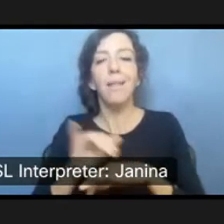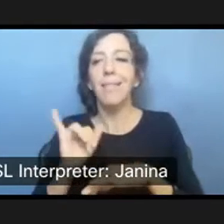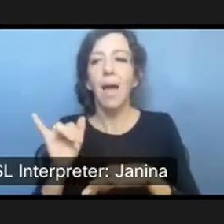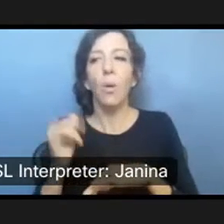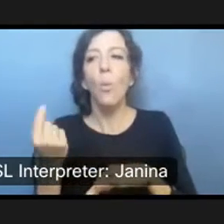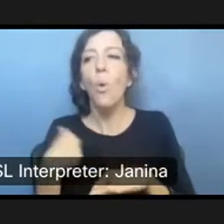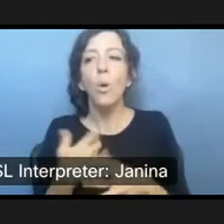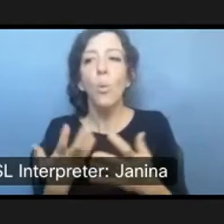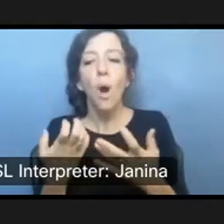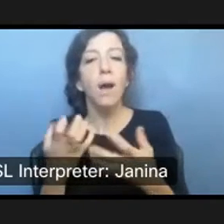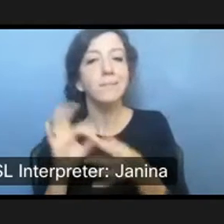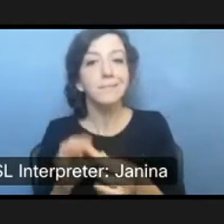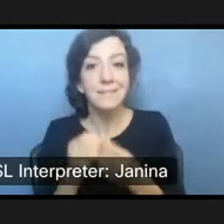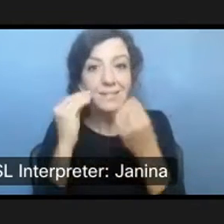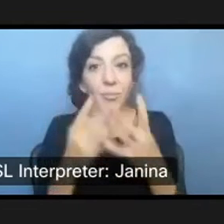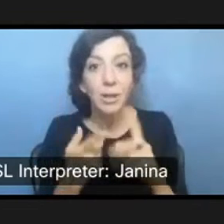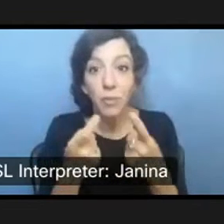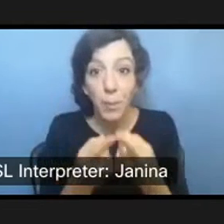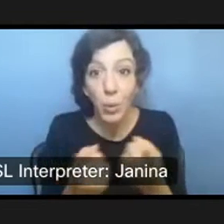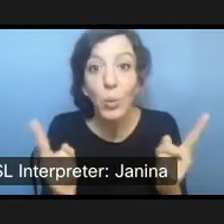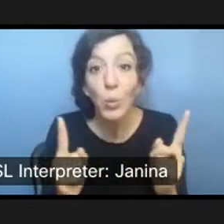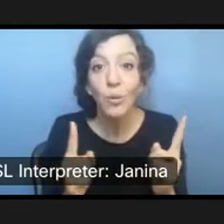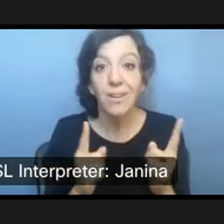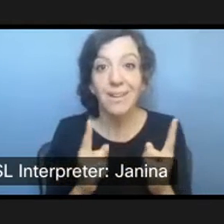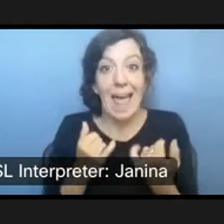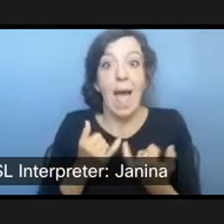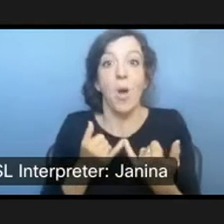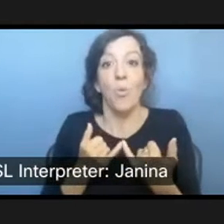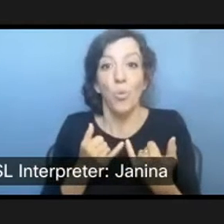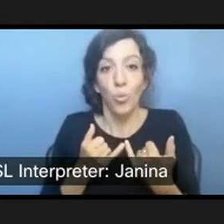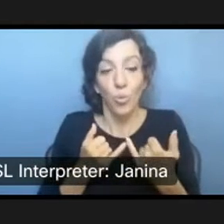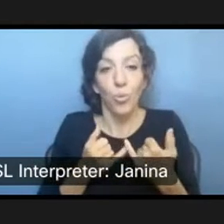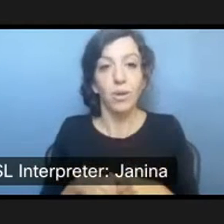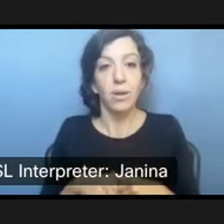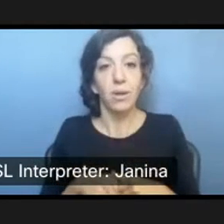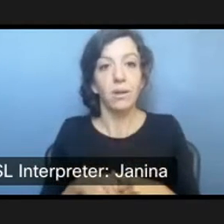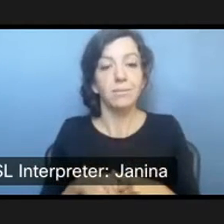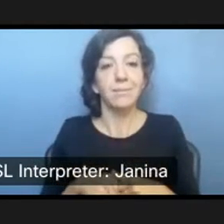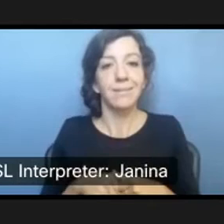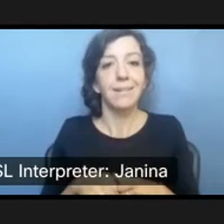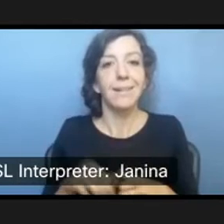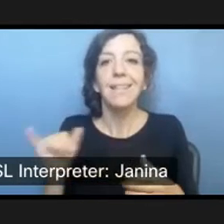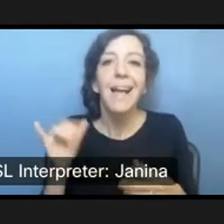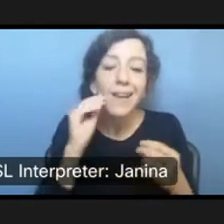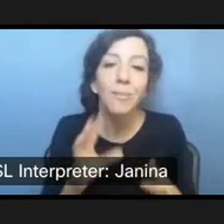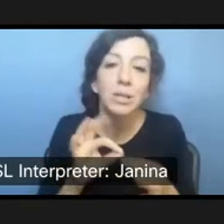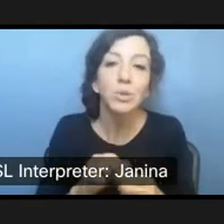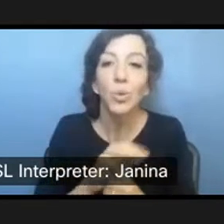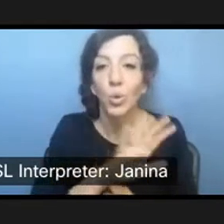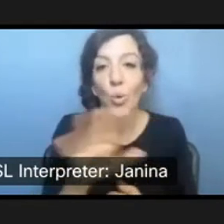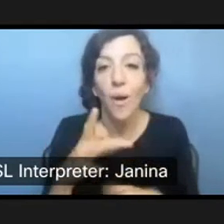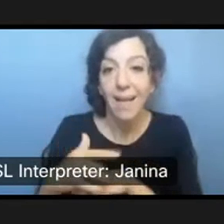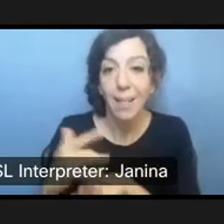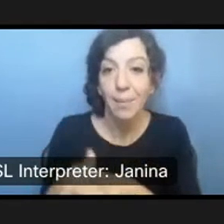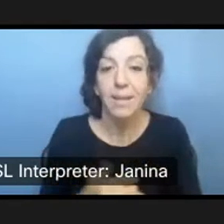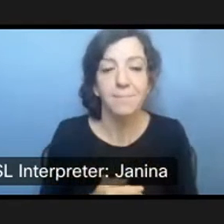as information from you all initially, related to your availability. Part of this